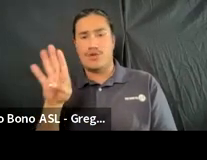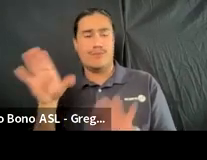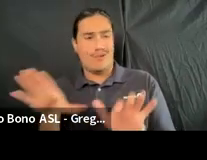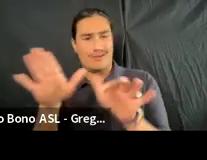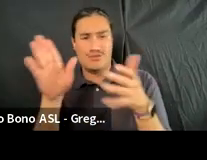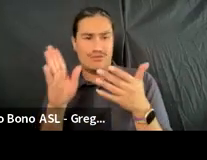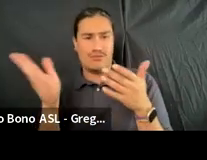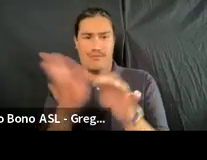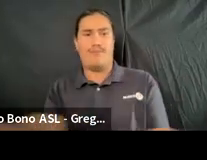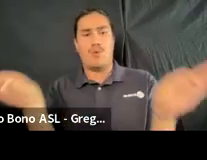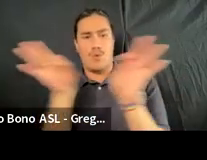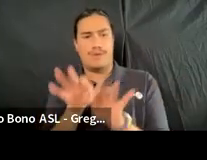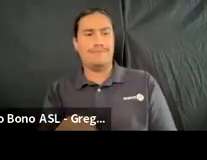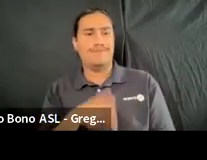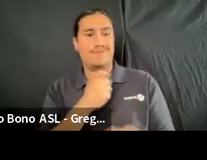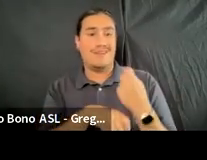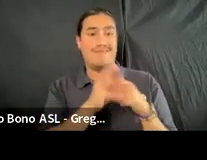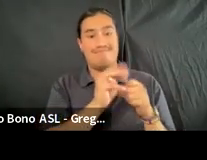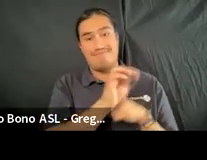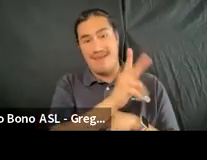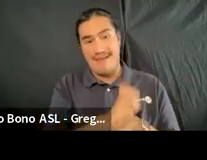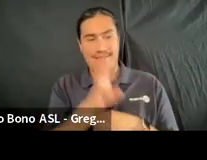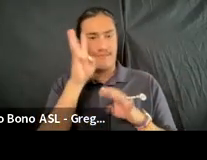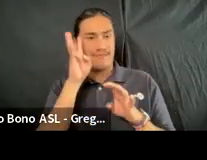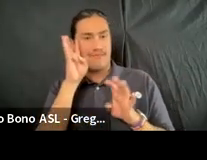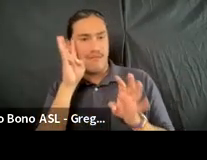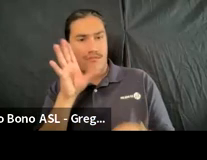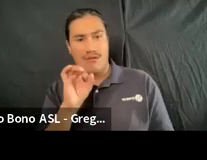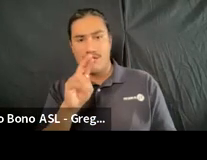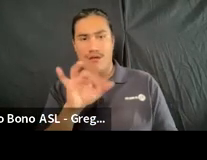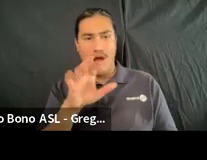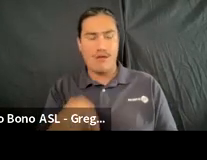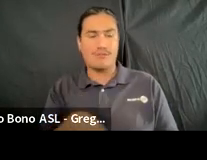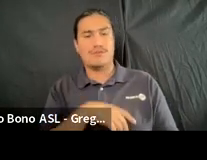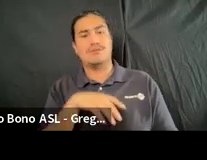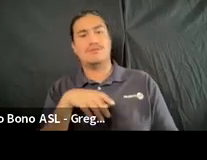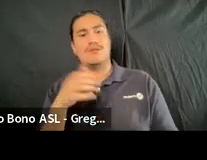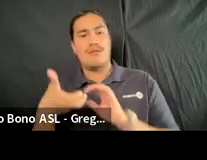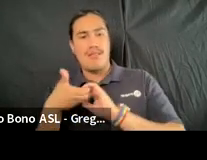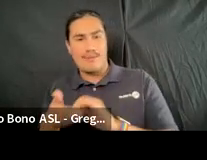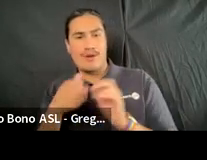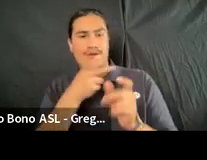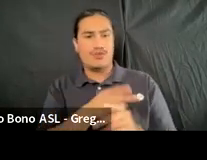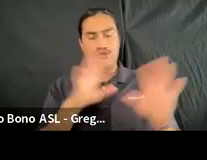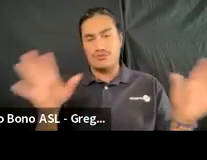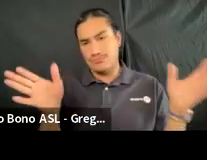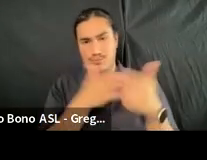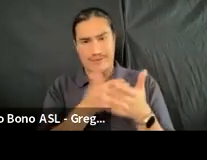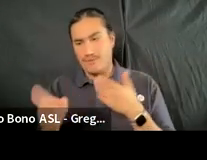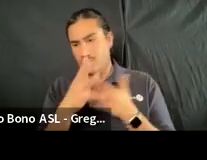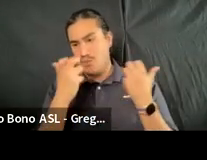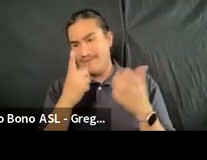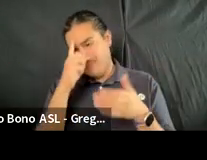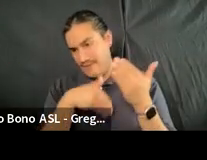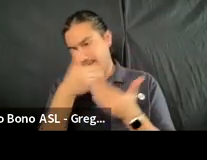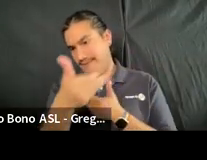actions. So instead of make, you can use concoct. Instead of collaborate, you can use nurture. And that's just, you know, some things for the next